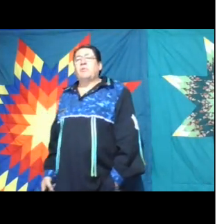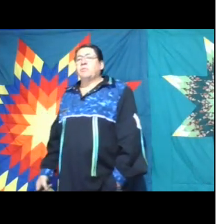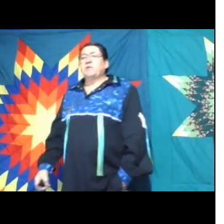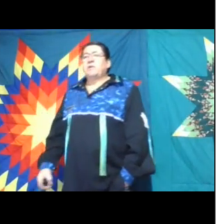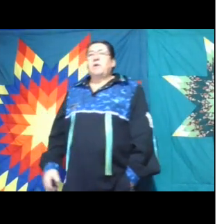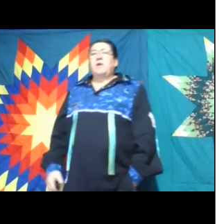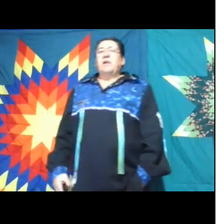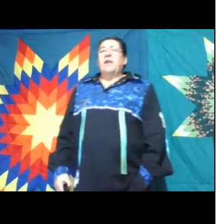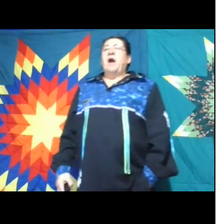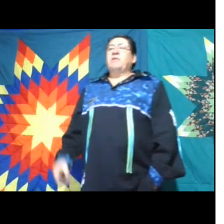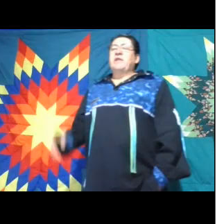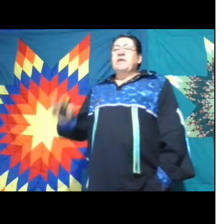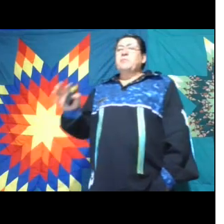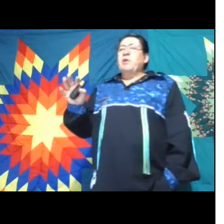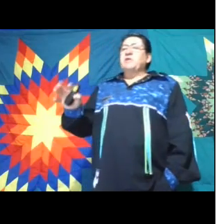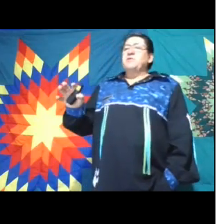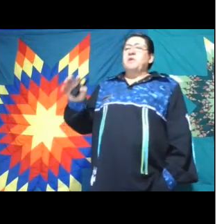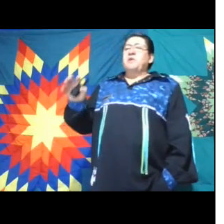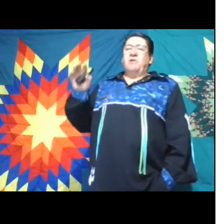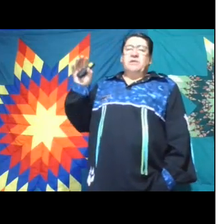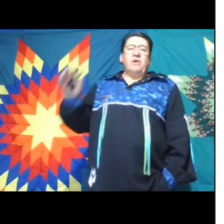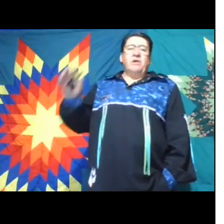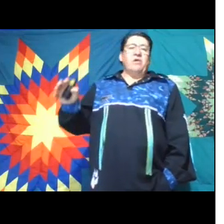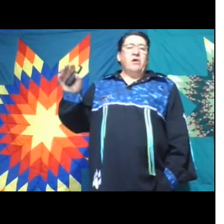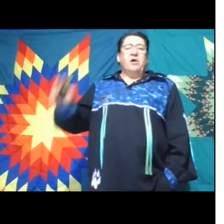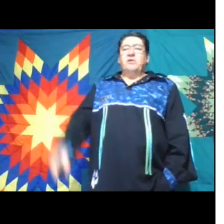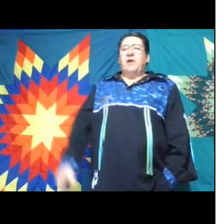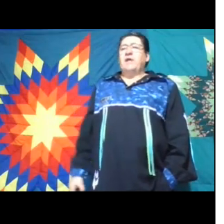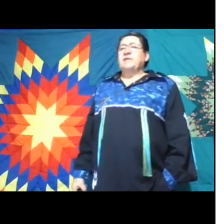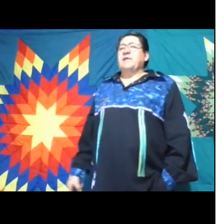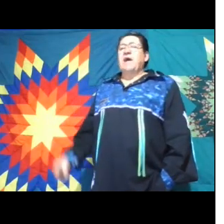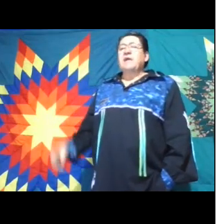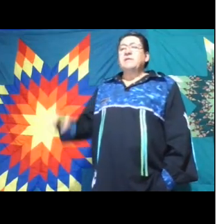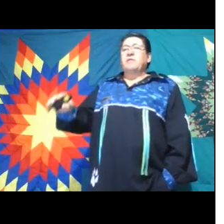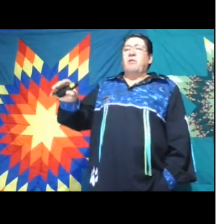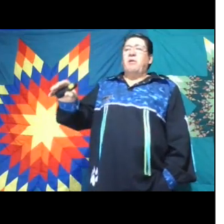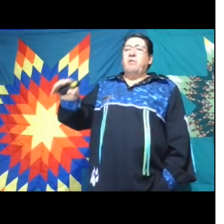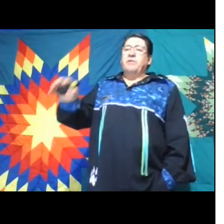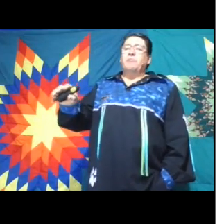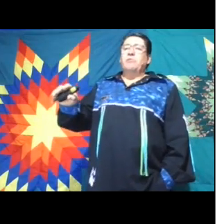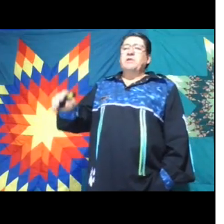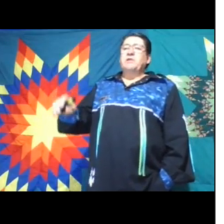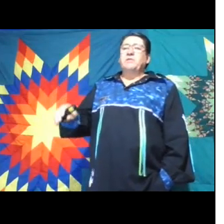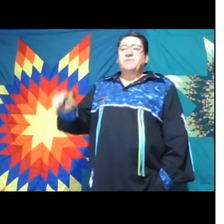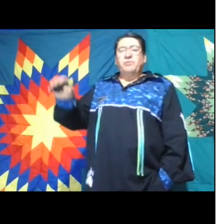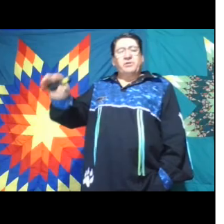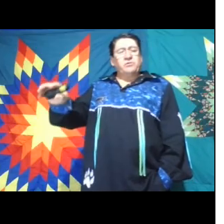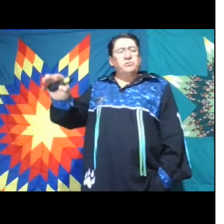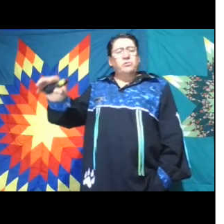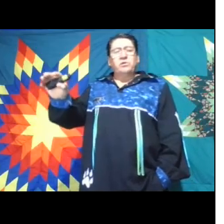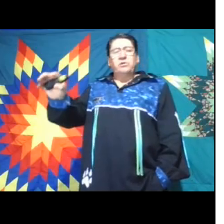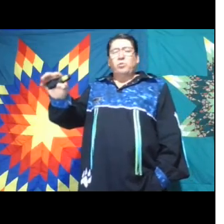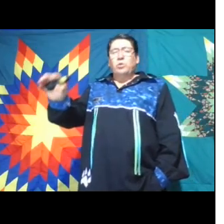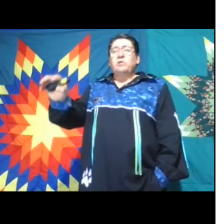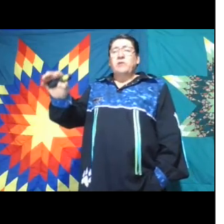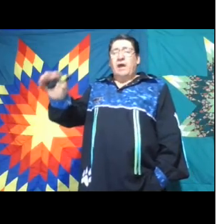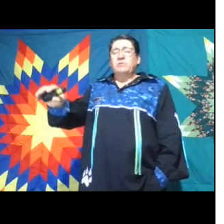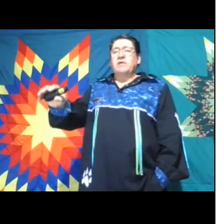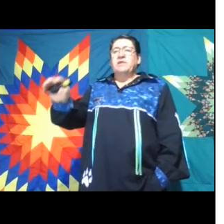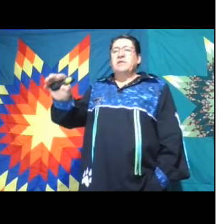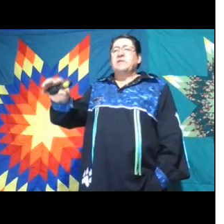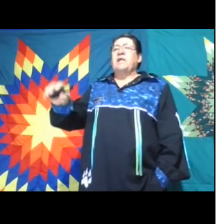inadequate homes. Now, these pictures are a stark contrast. Yes, there are some reserves with third